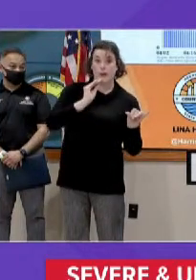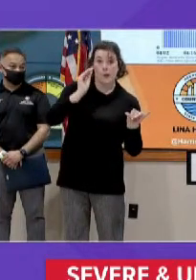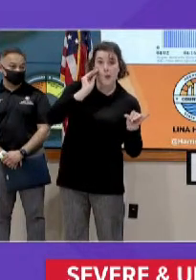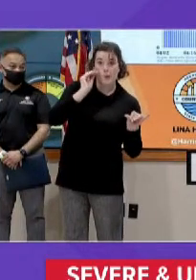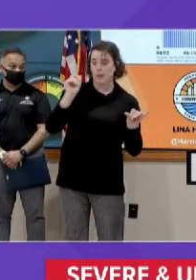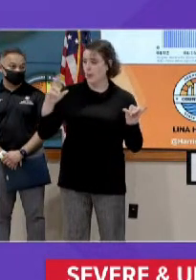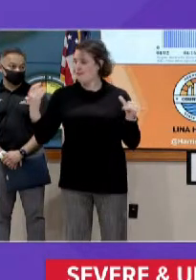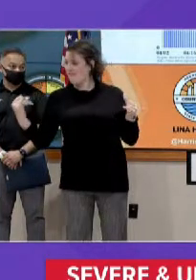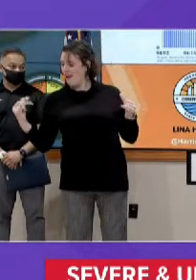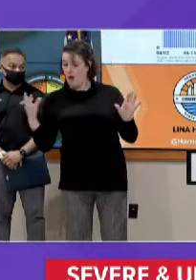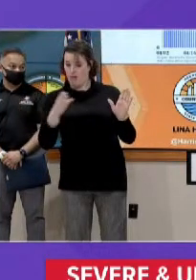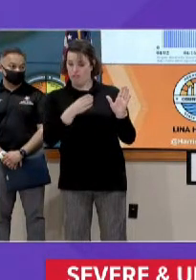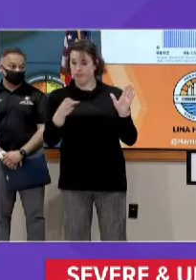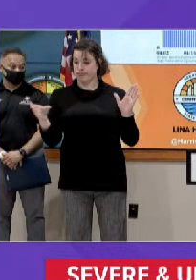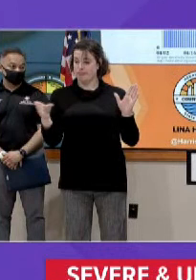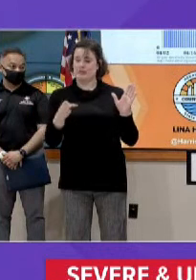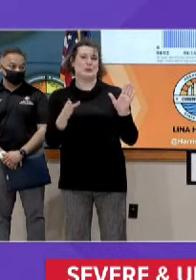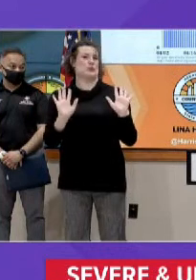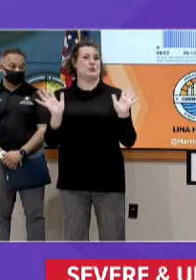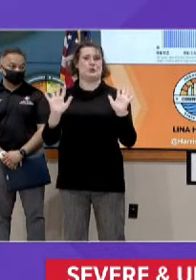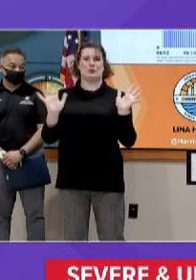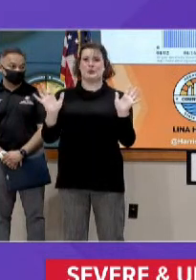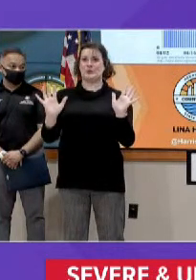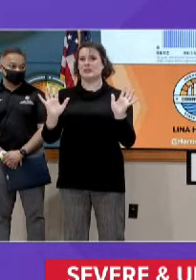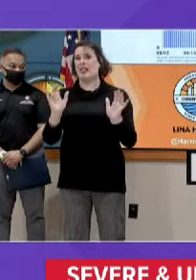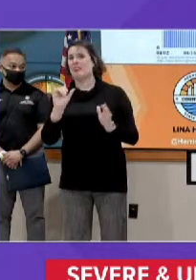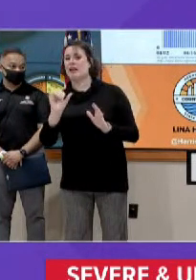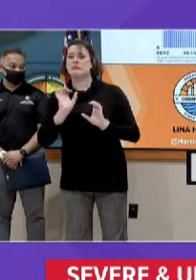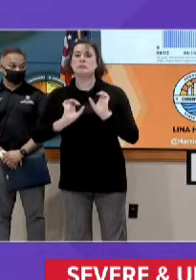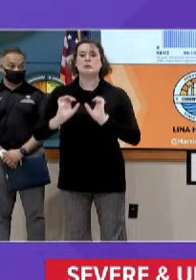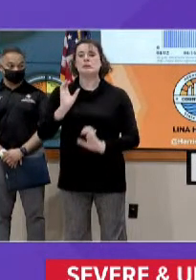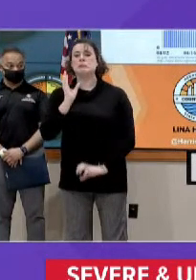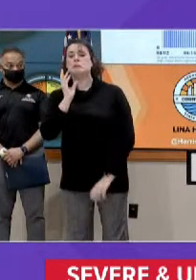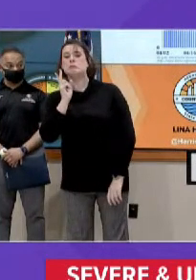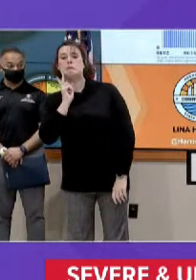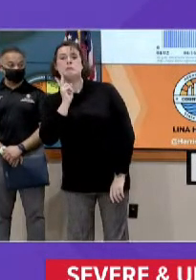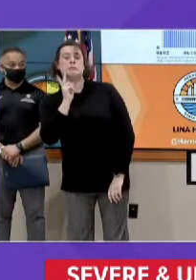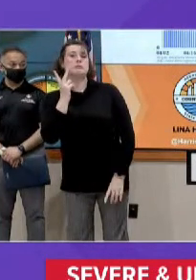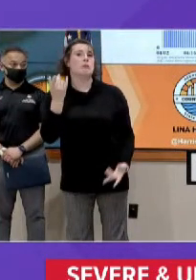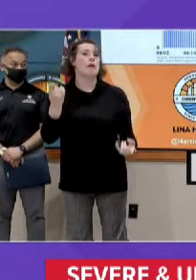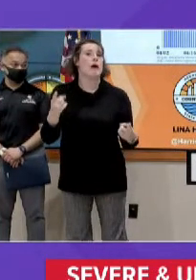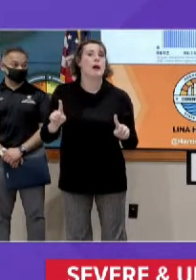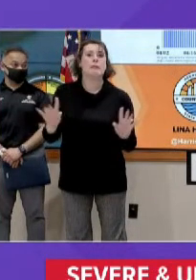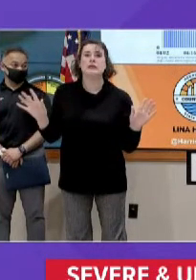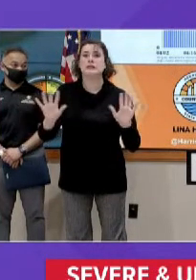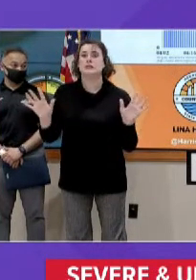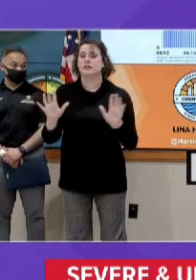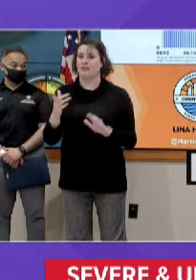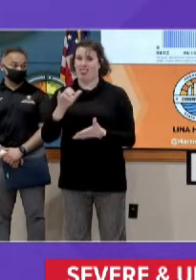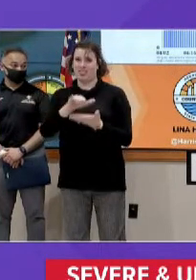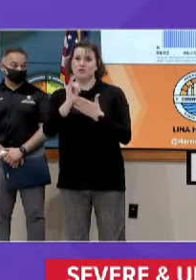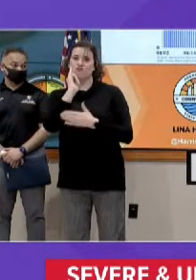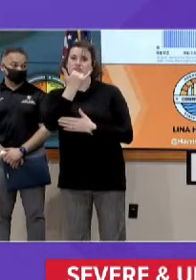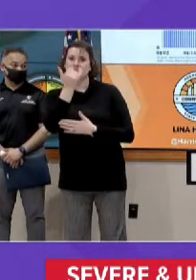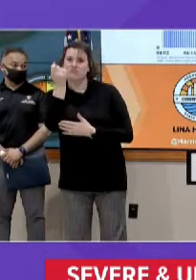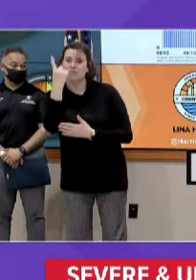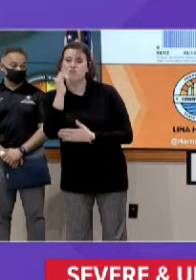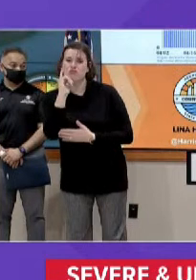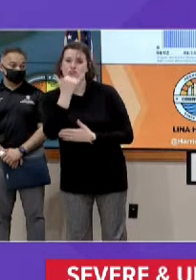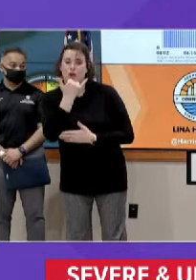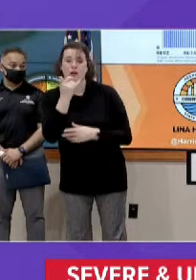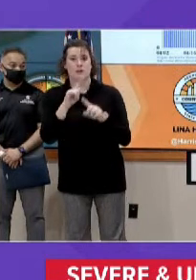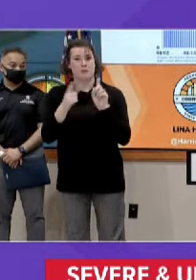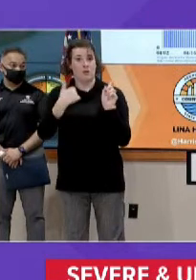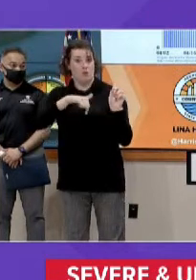what's currently happening, is a gamble and an experiment on our own people. And not only is that wrong,